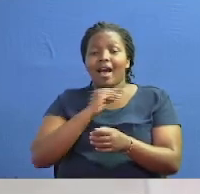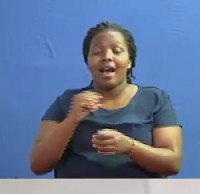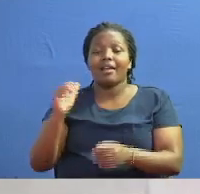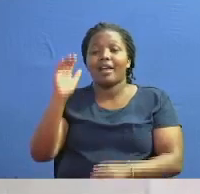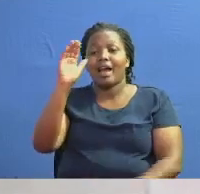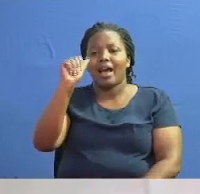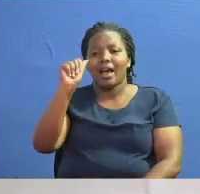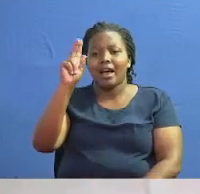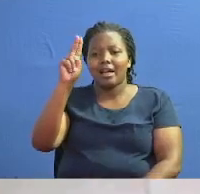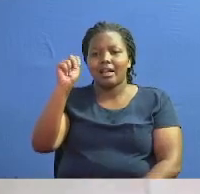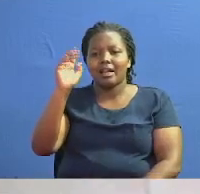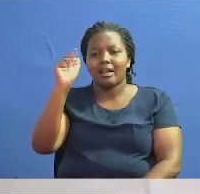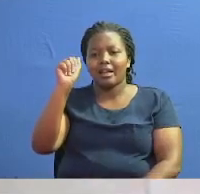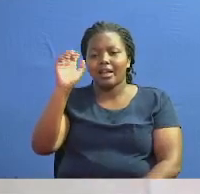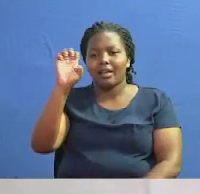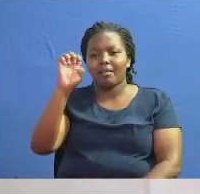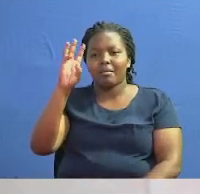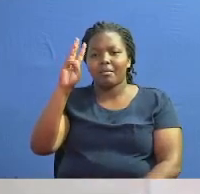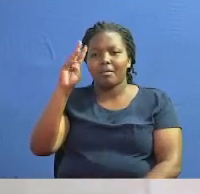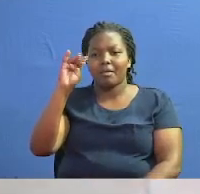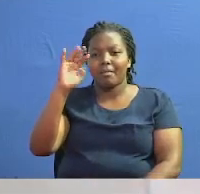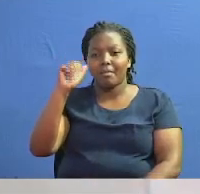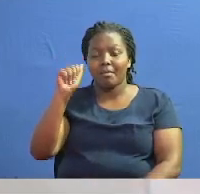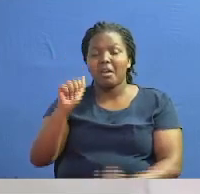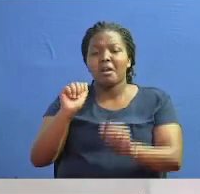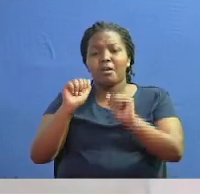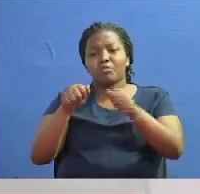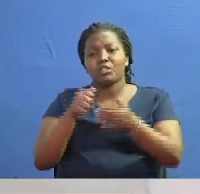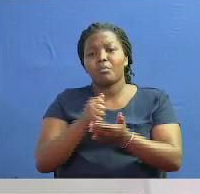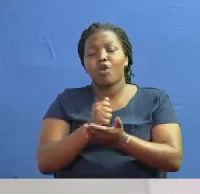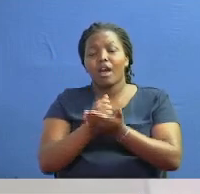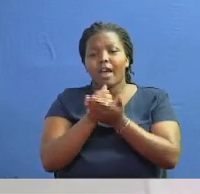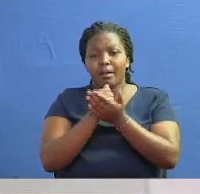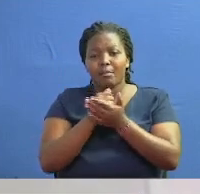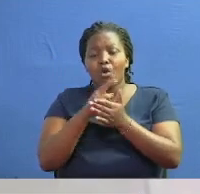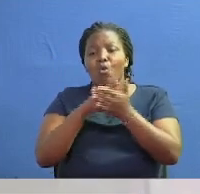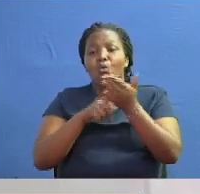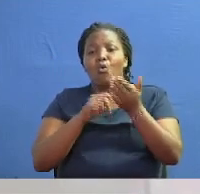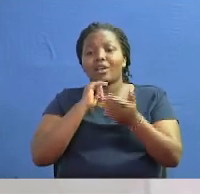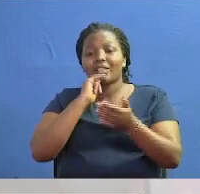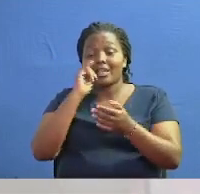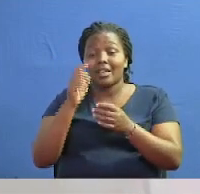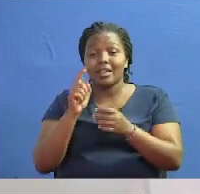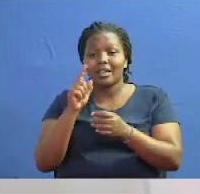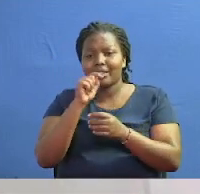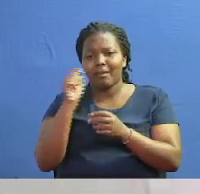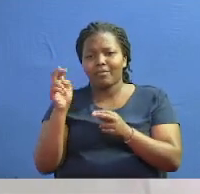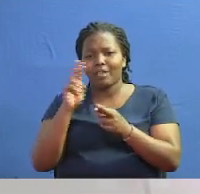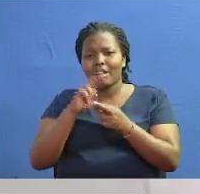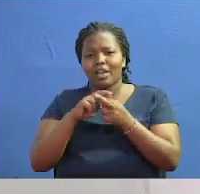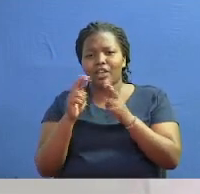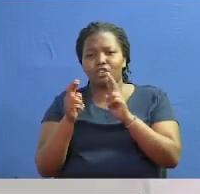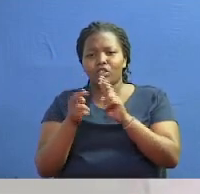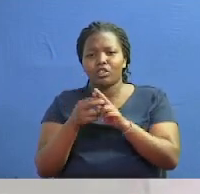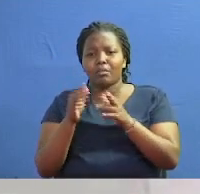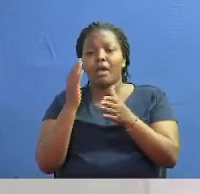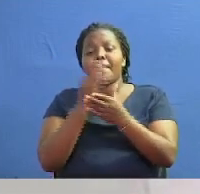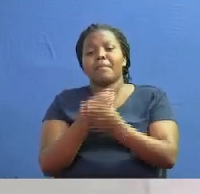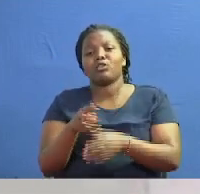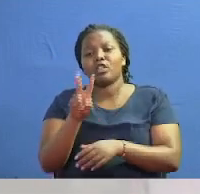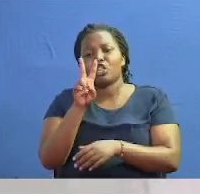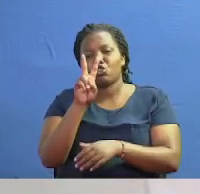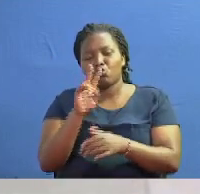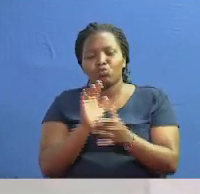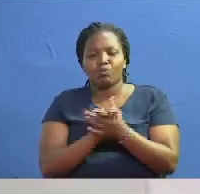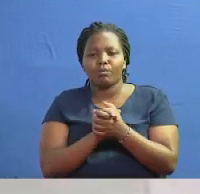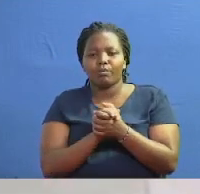probably, Doc, if you can, help us with this question, like what is the relationship between, malaria and